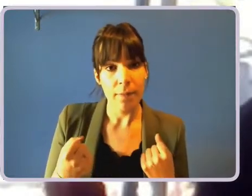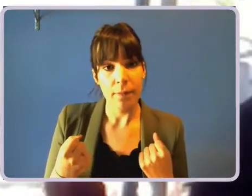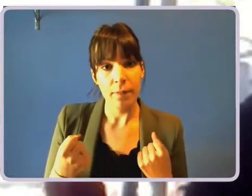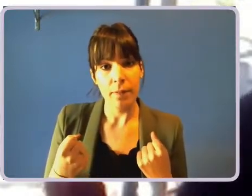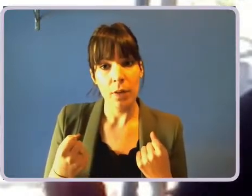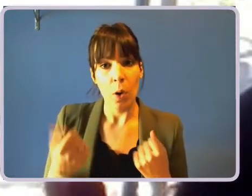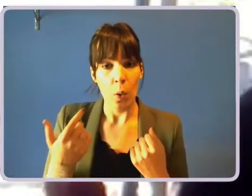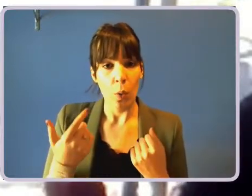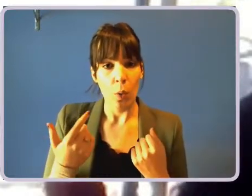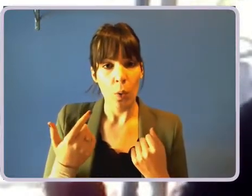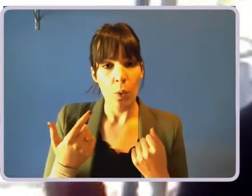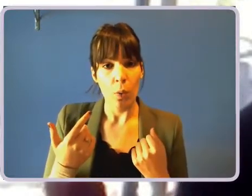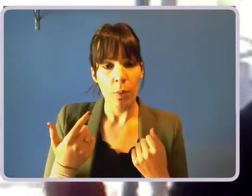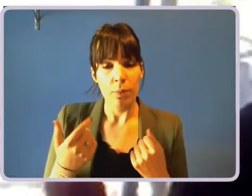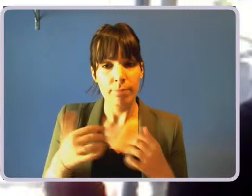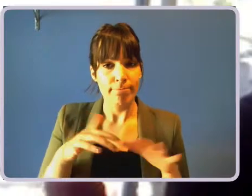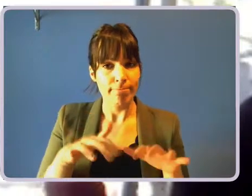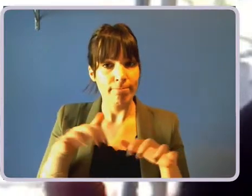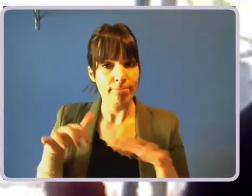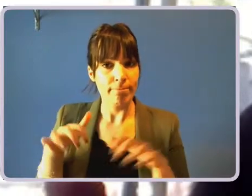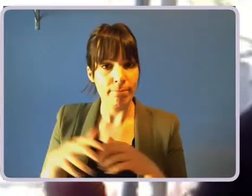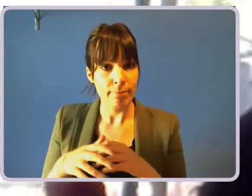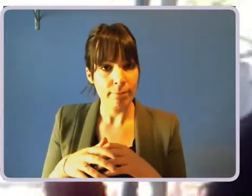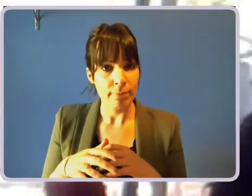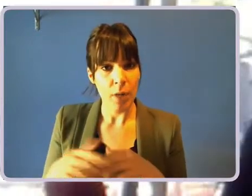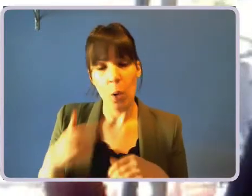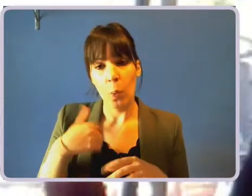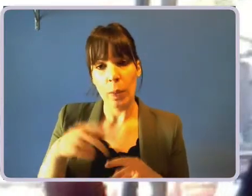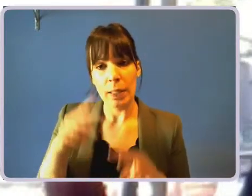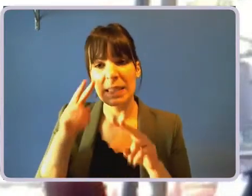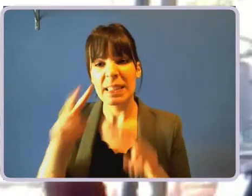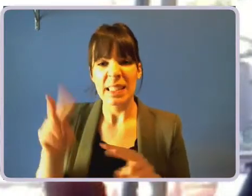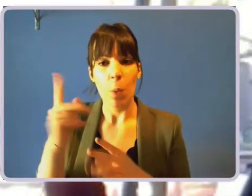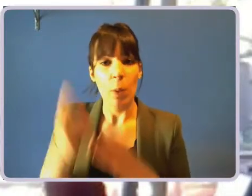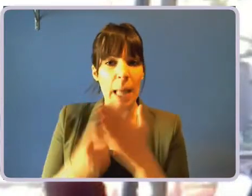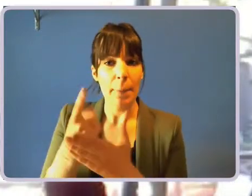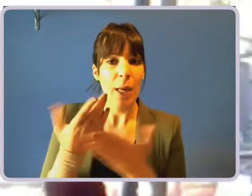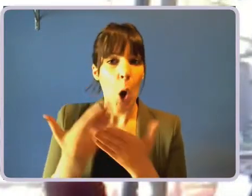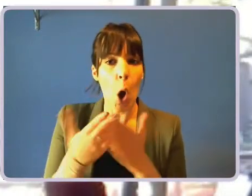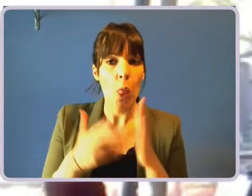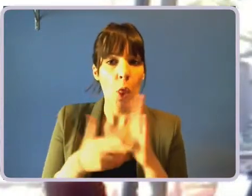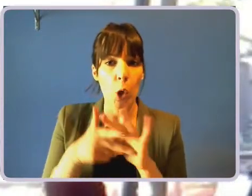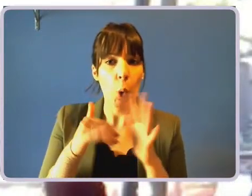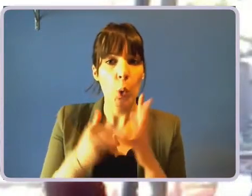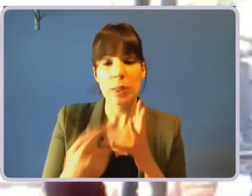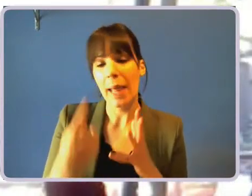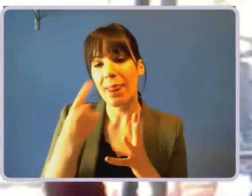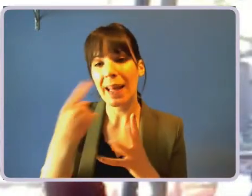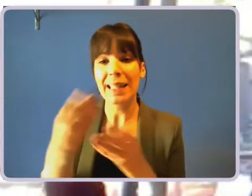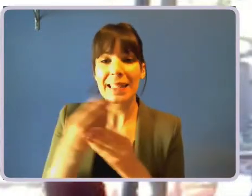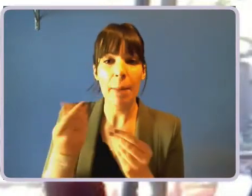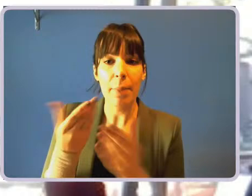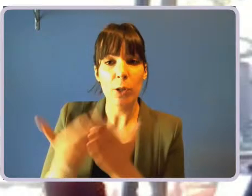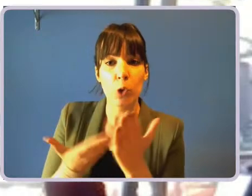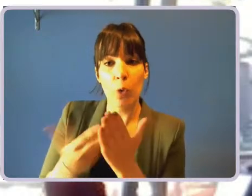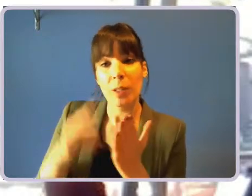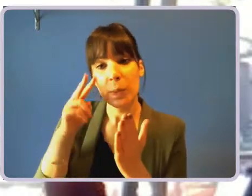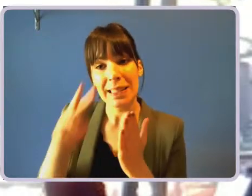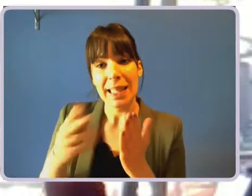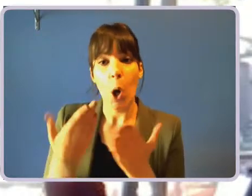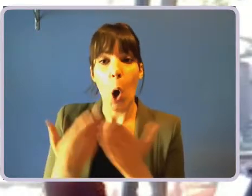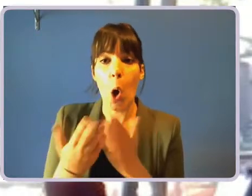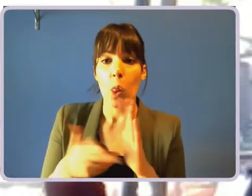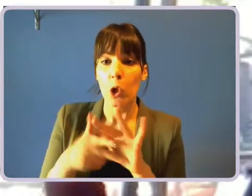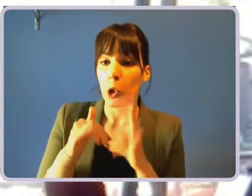always, take it with a grain of salt, but I think some of the lived stories that we heard about were